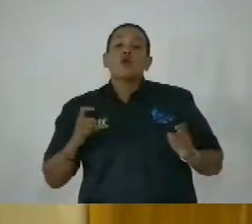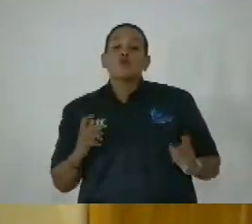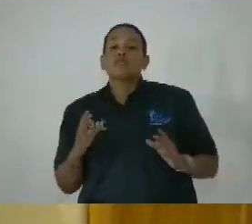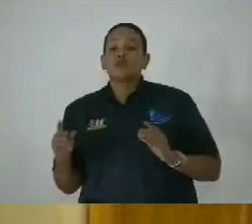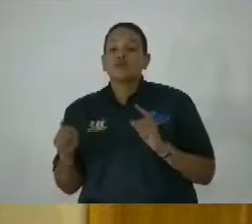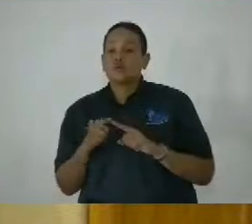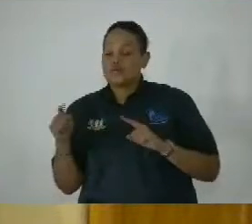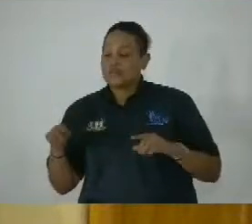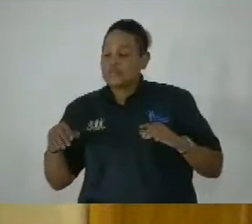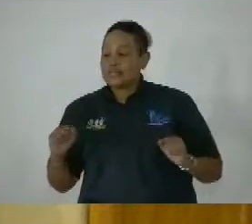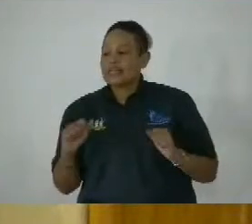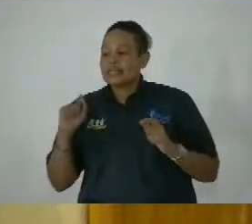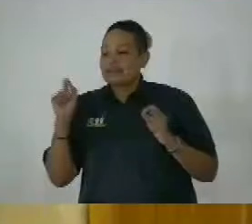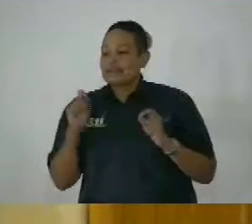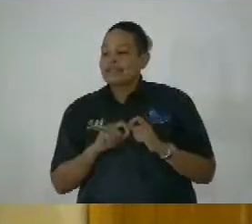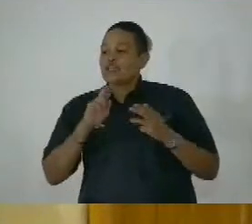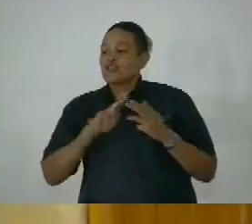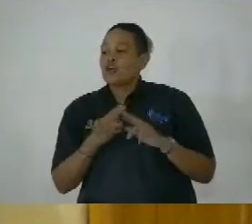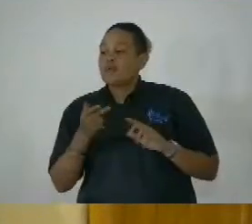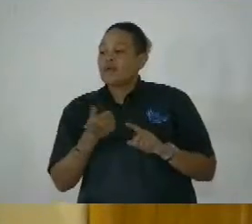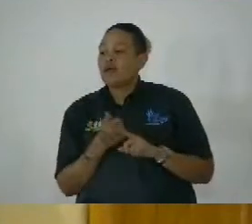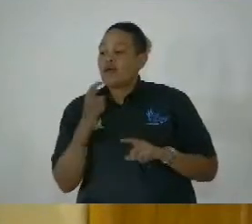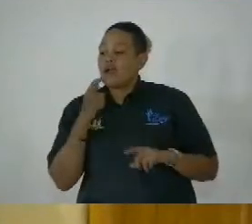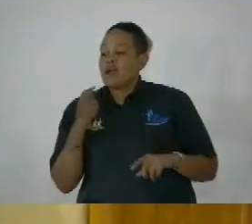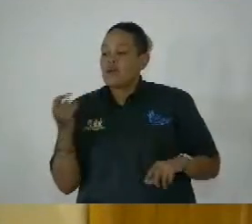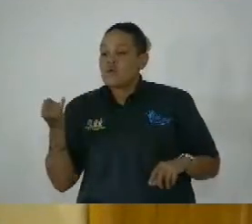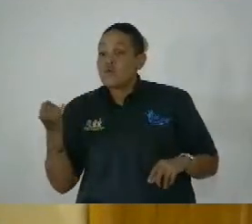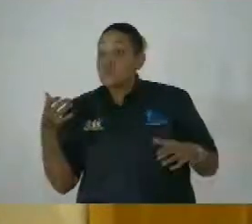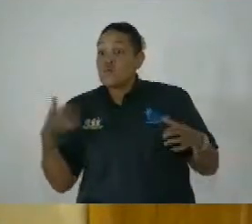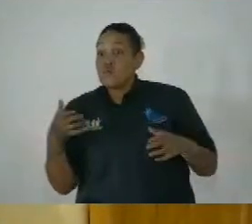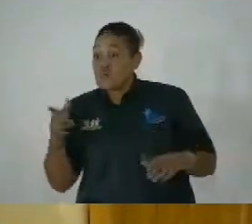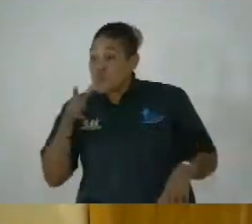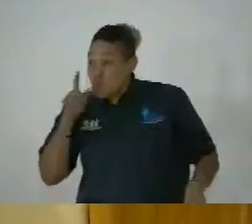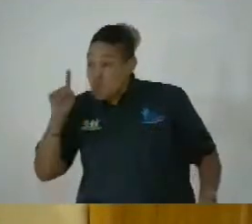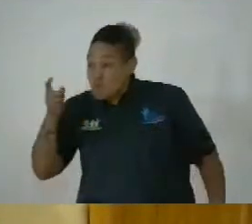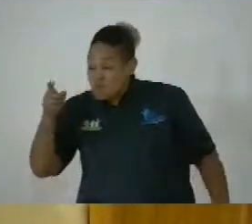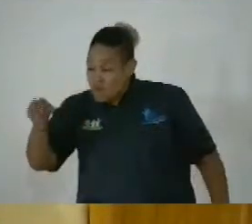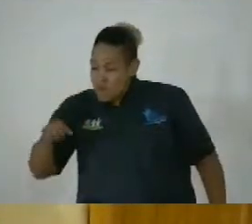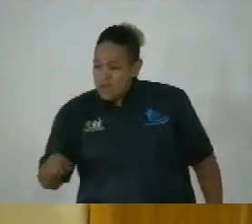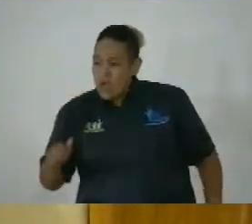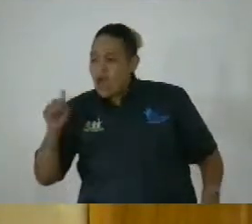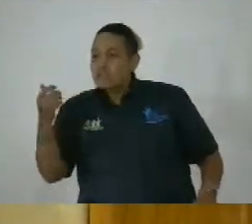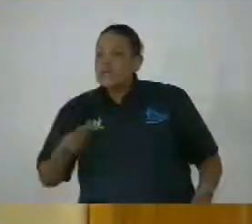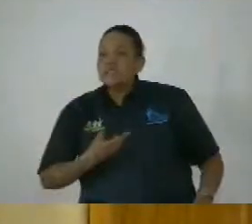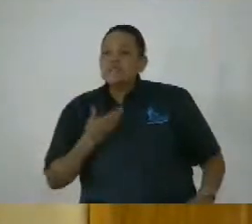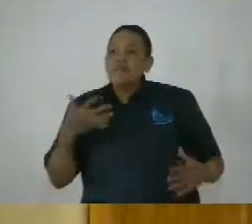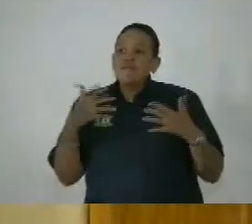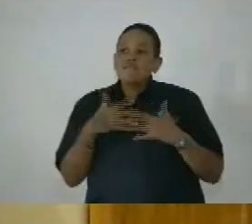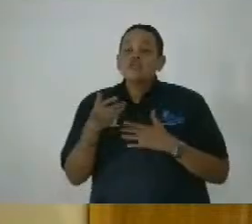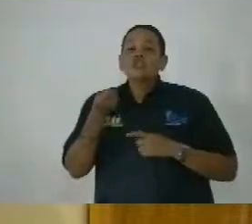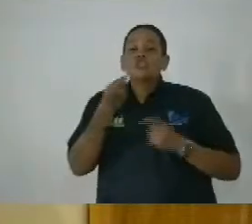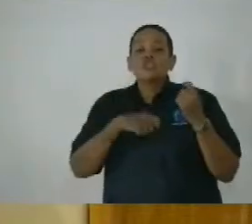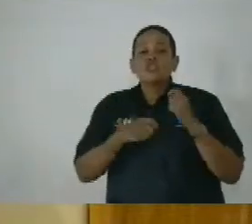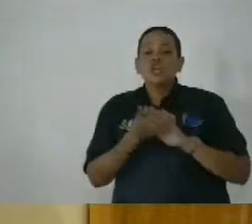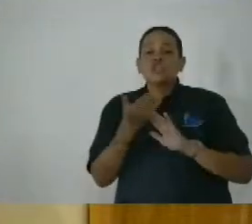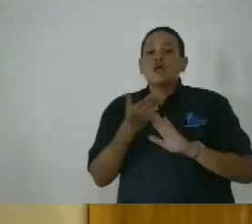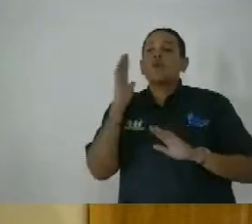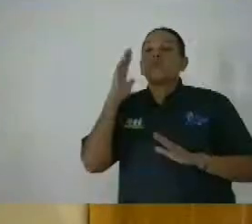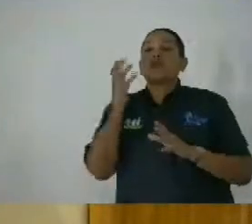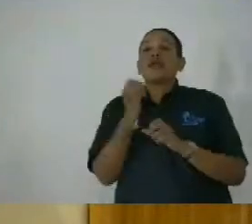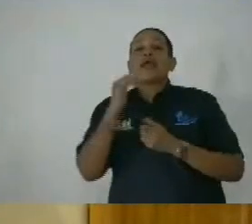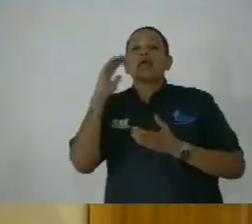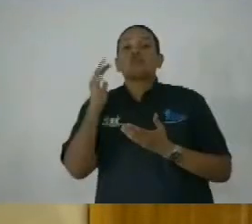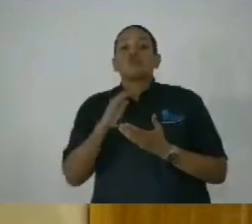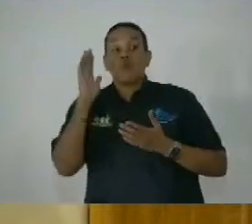when you take out a certain number of the hardcore criminals, you inspire fear in others, you change operation, you get reduction, and it could